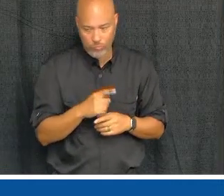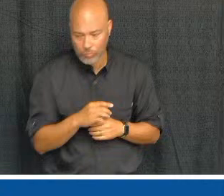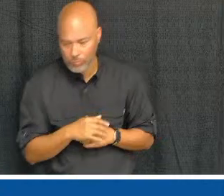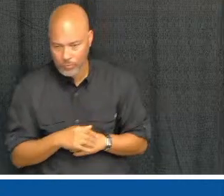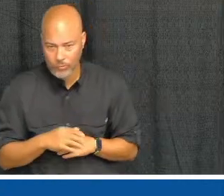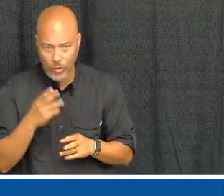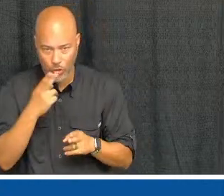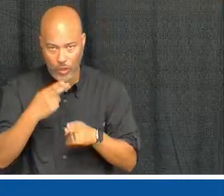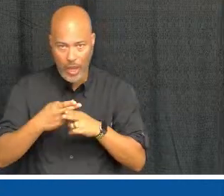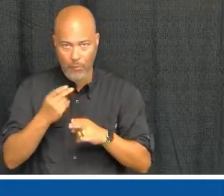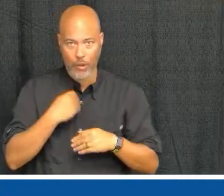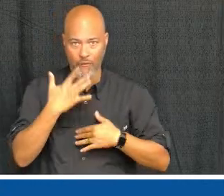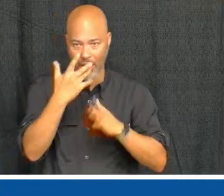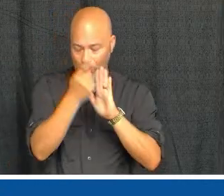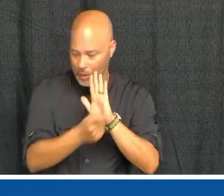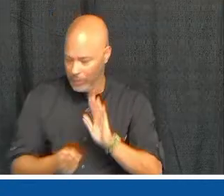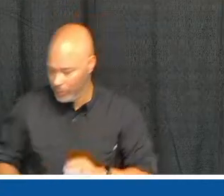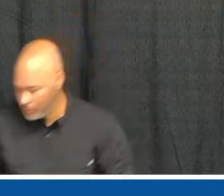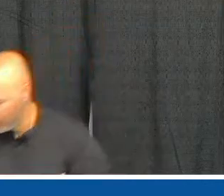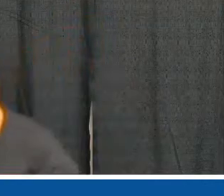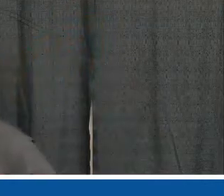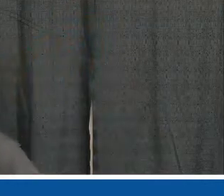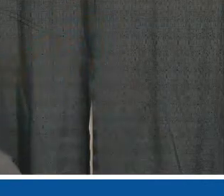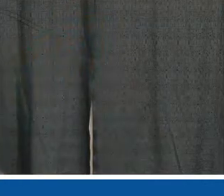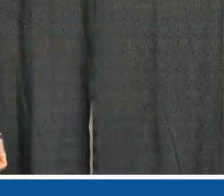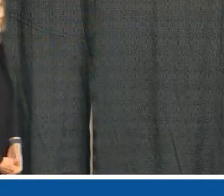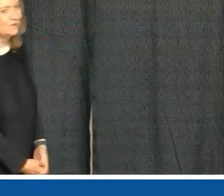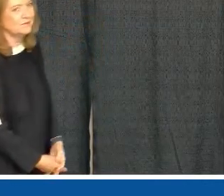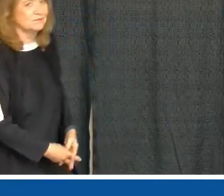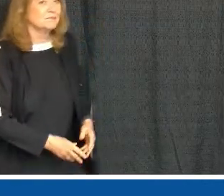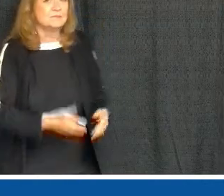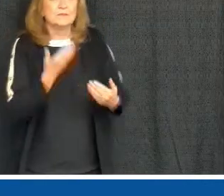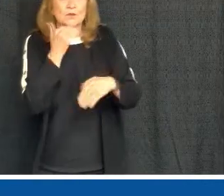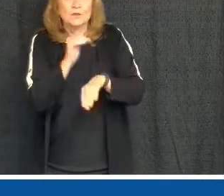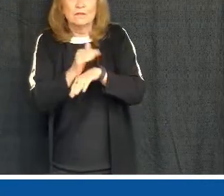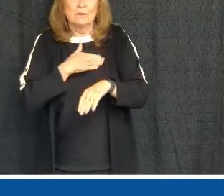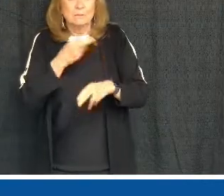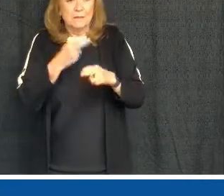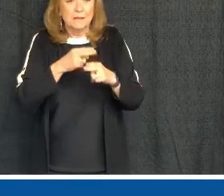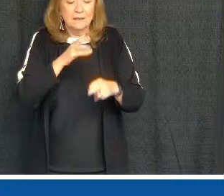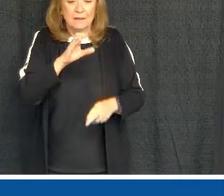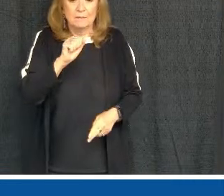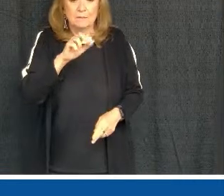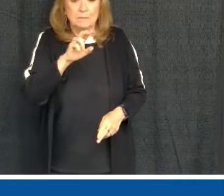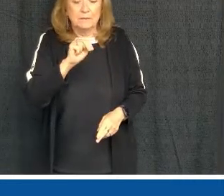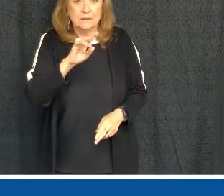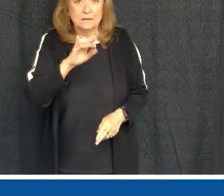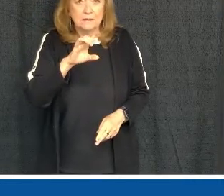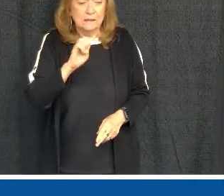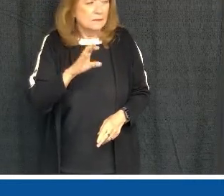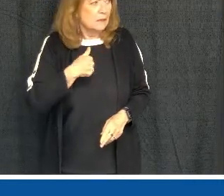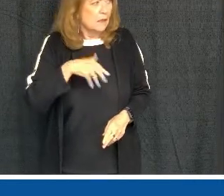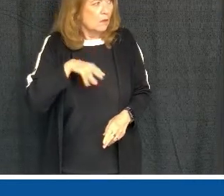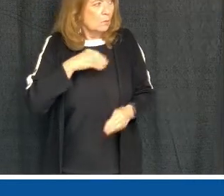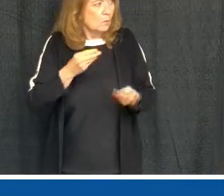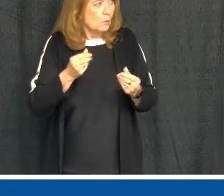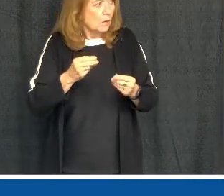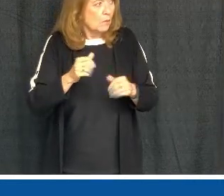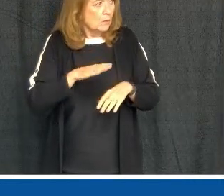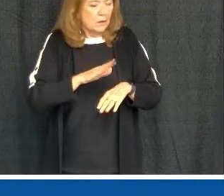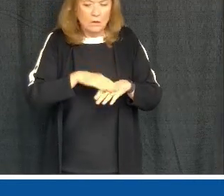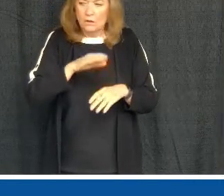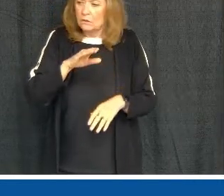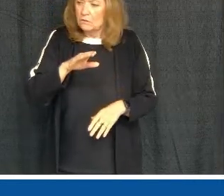give us your name, and you have 5 minutes. Good evening. My name is Candace Payne. Of course, I own the property on Elbutter